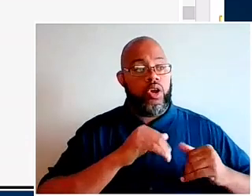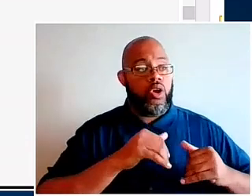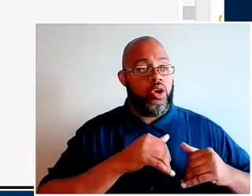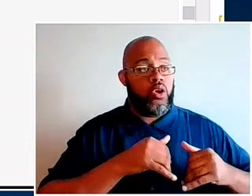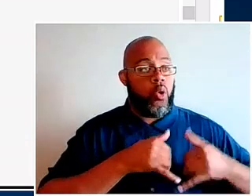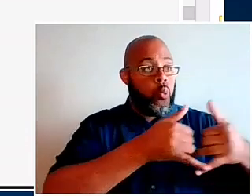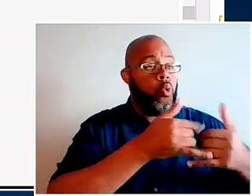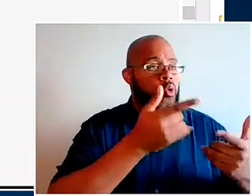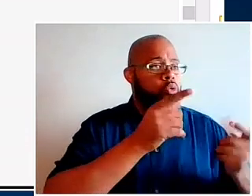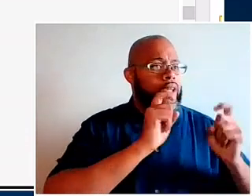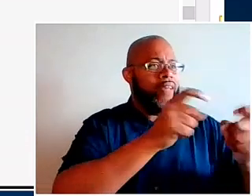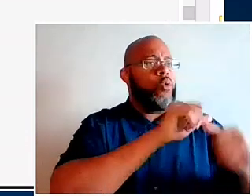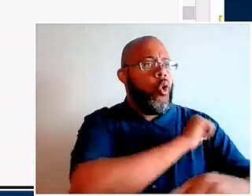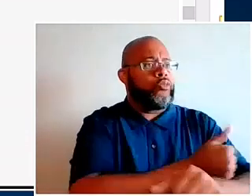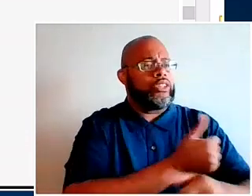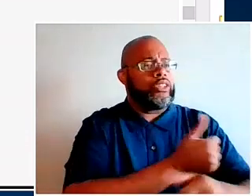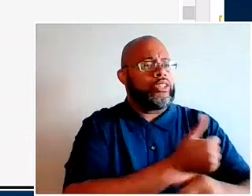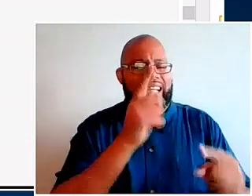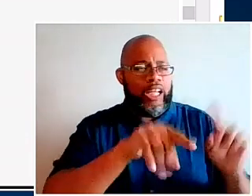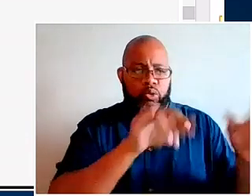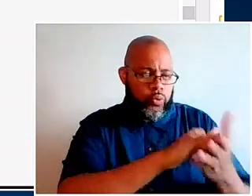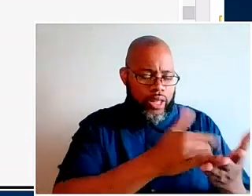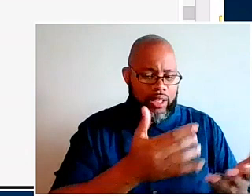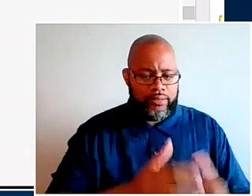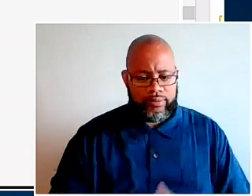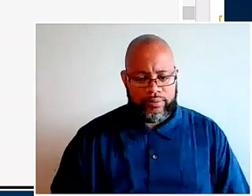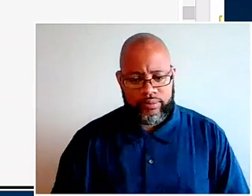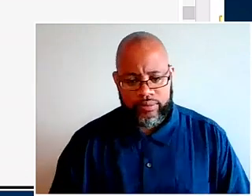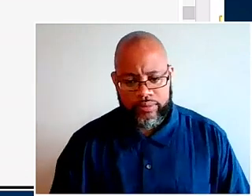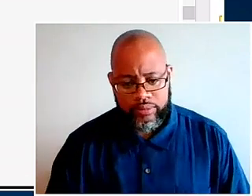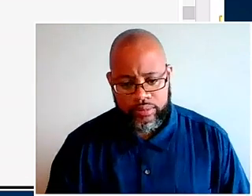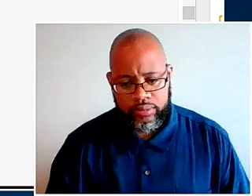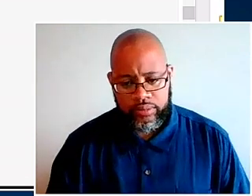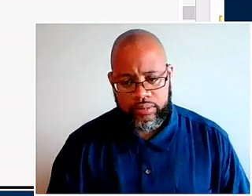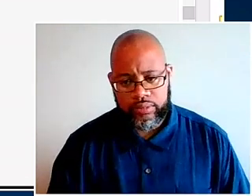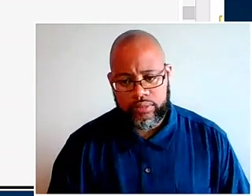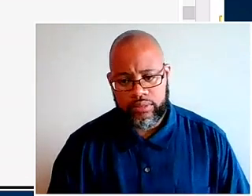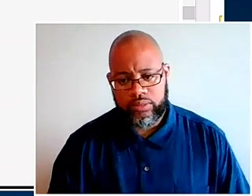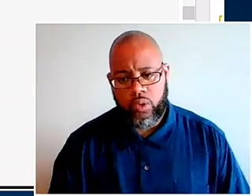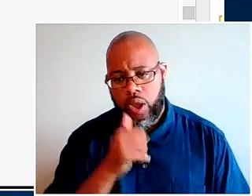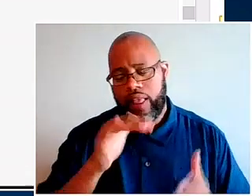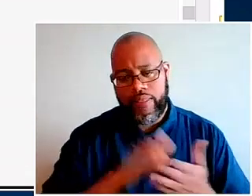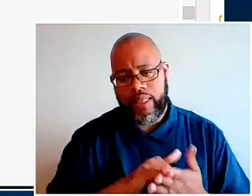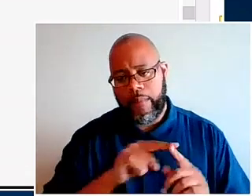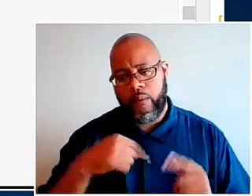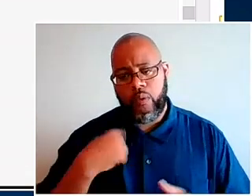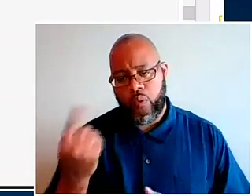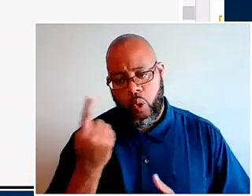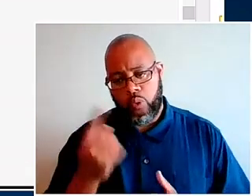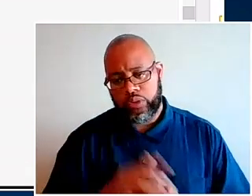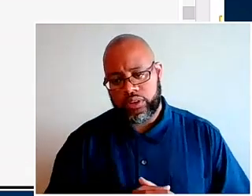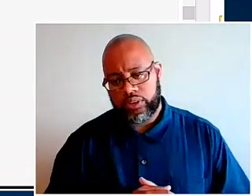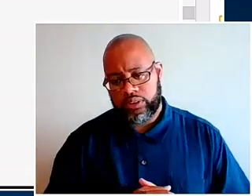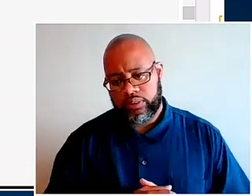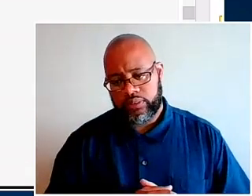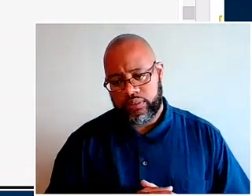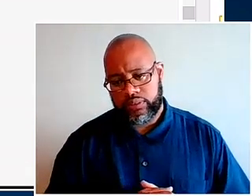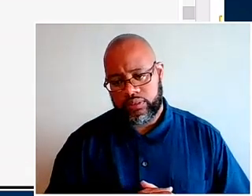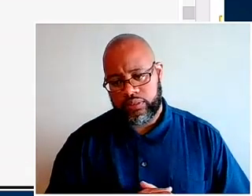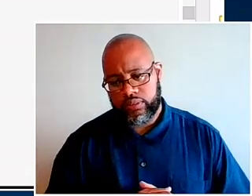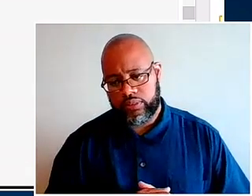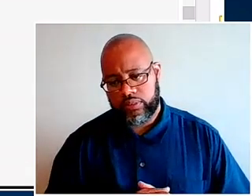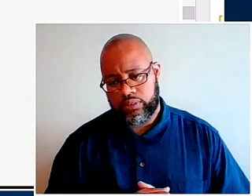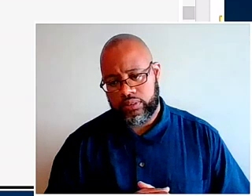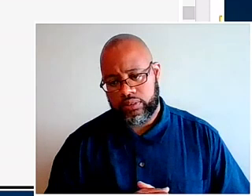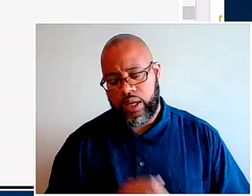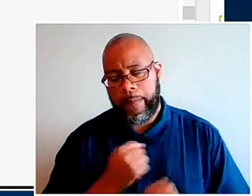of circumvention that we would be trying to. We've never allowed that, quite frankly. We would have always made